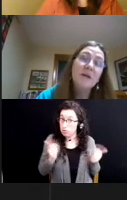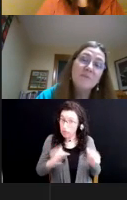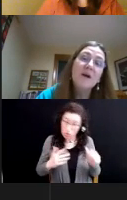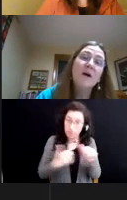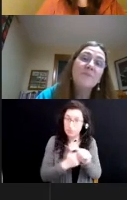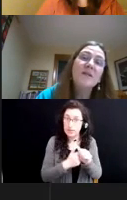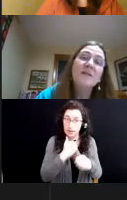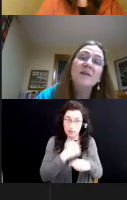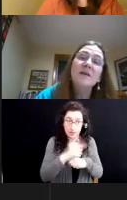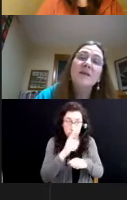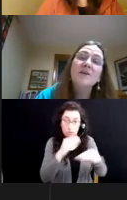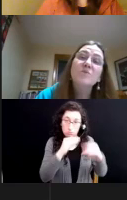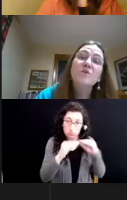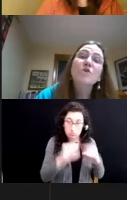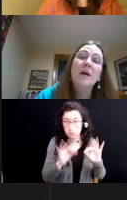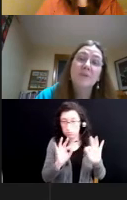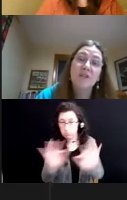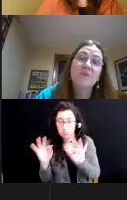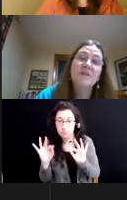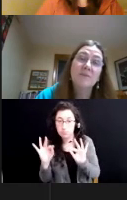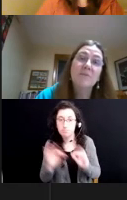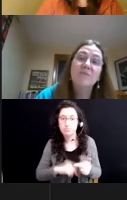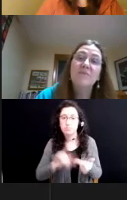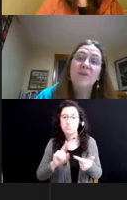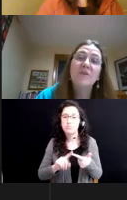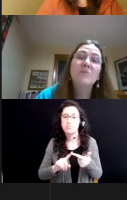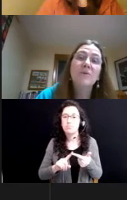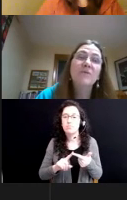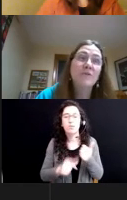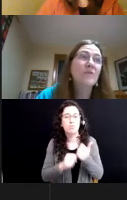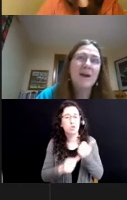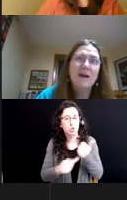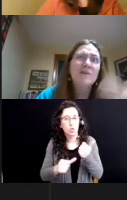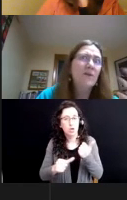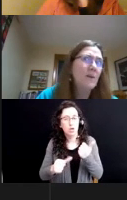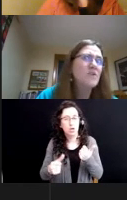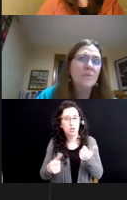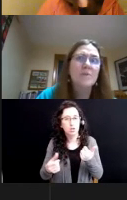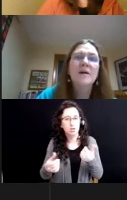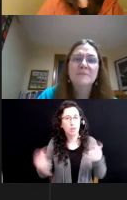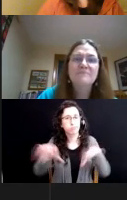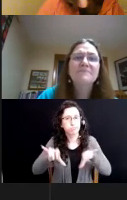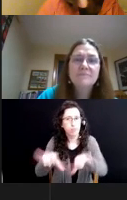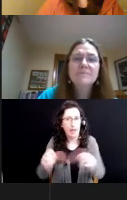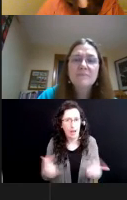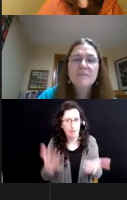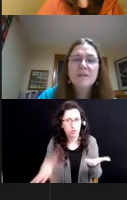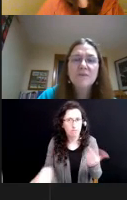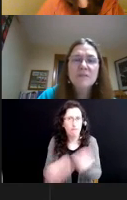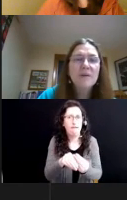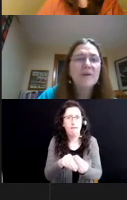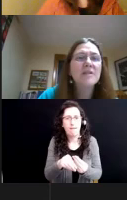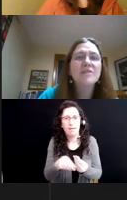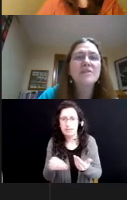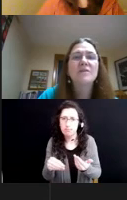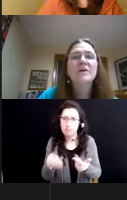many have been updated. Here's manure application rates. That may be very important for you. How do you know how much to apply?